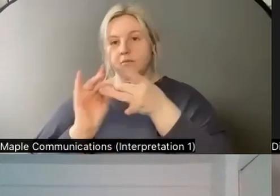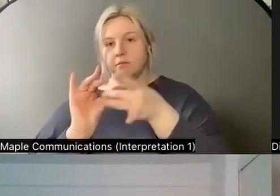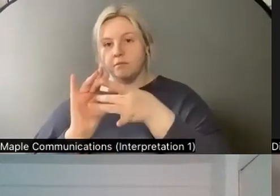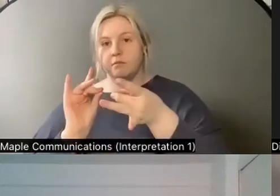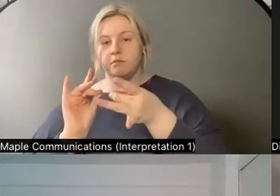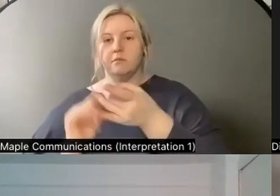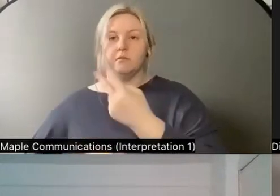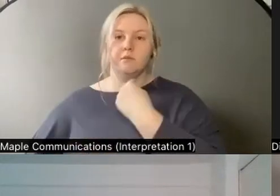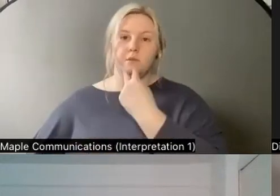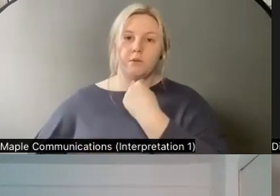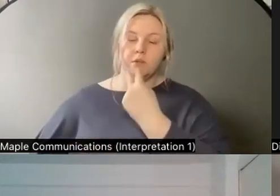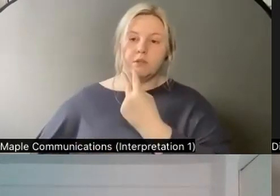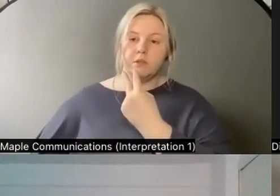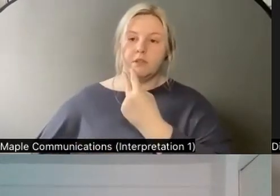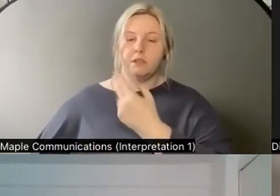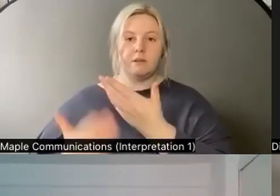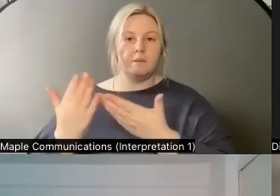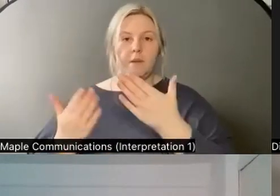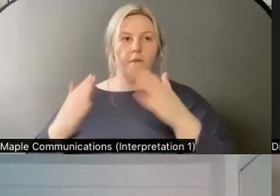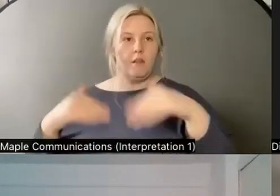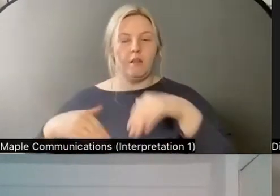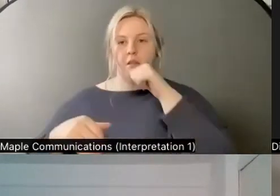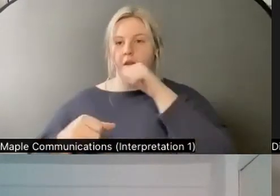heard less often.